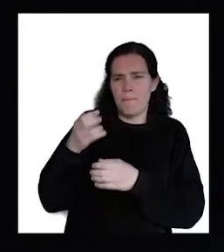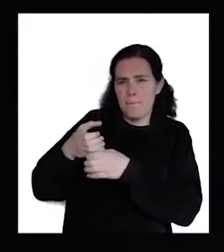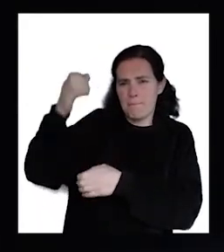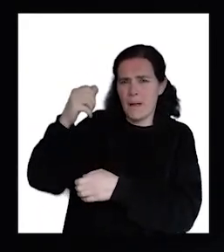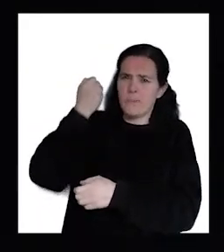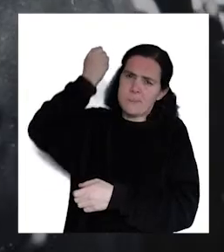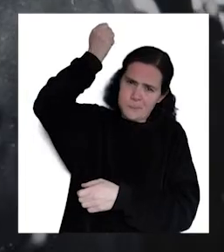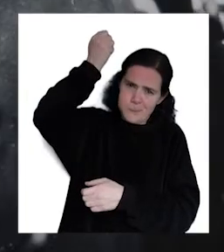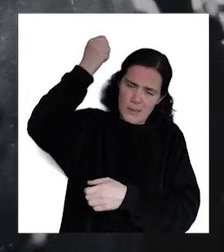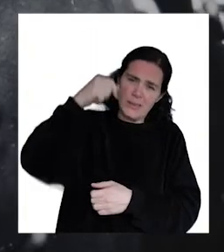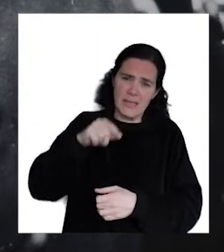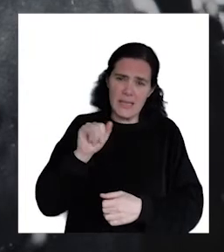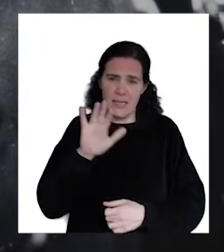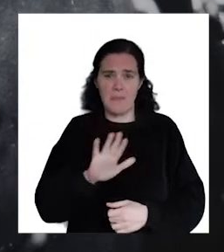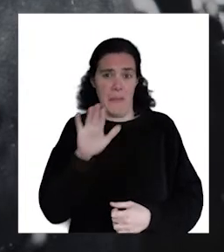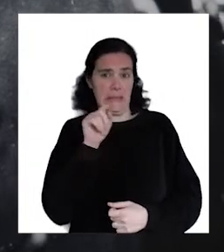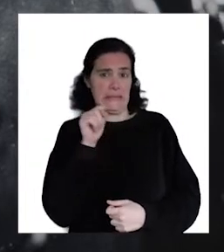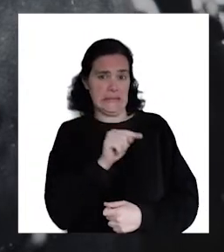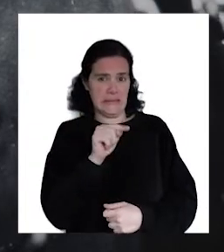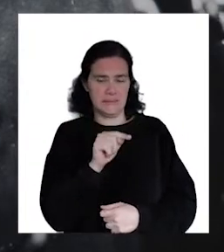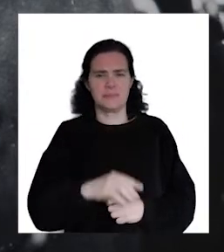from poles. So this image,